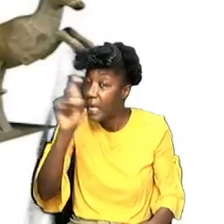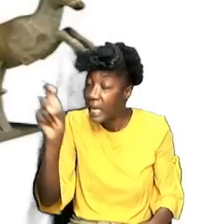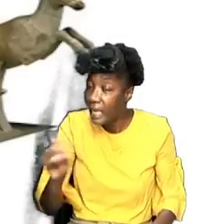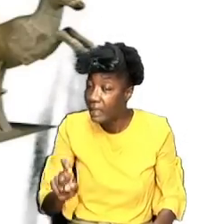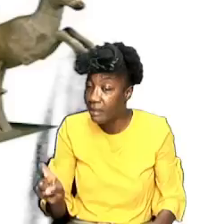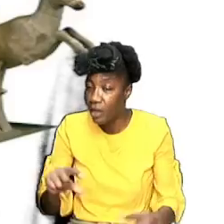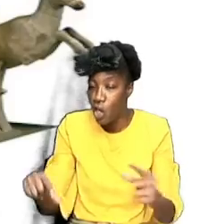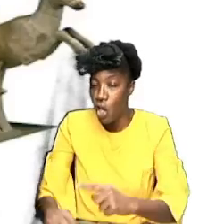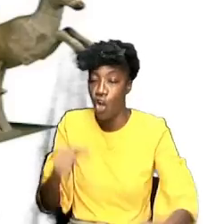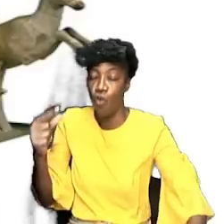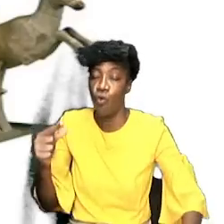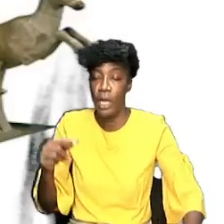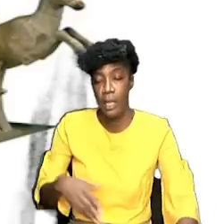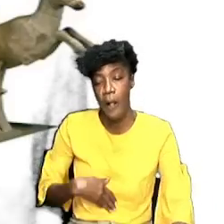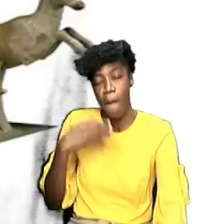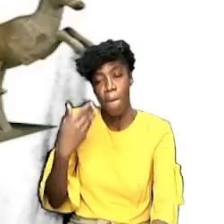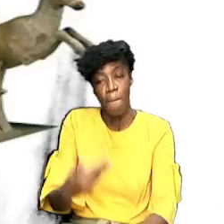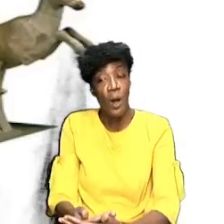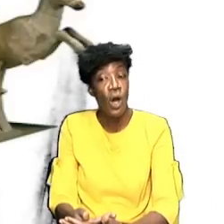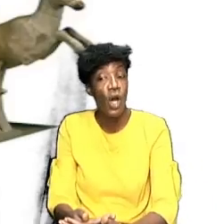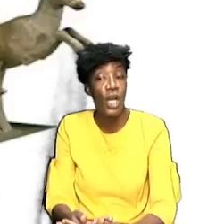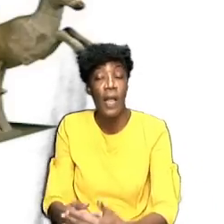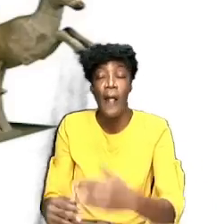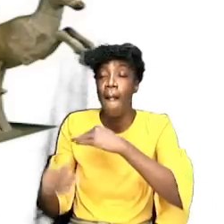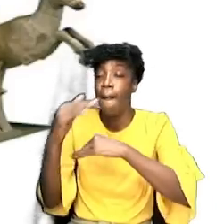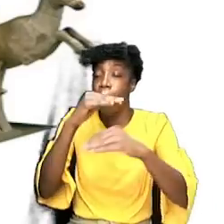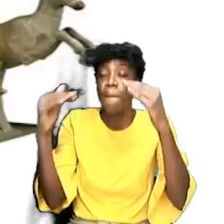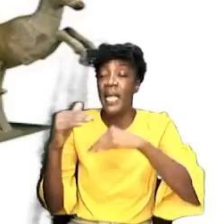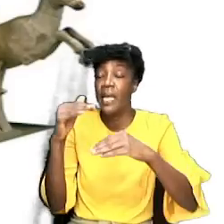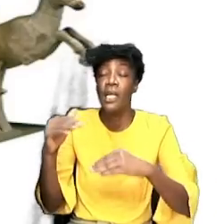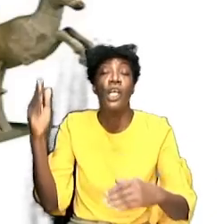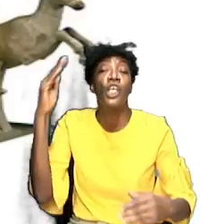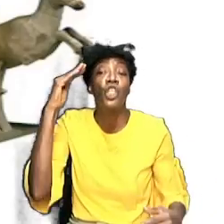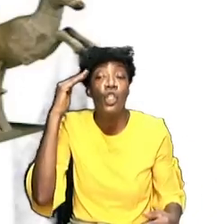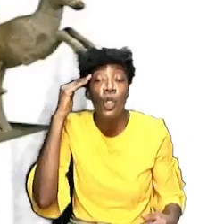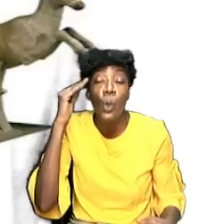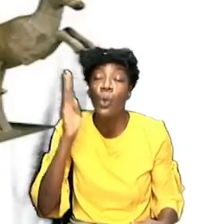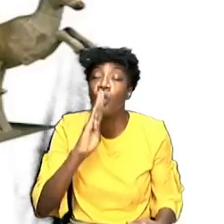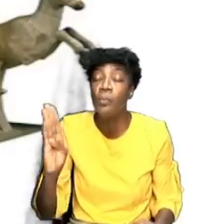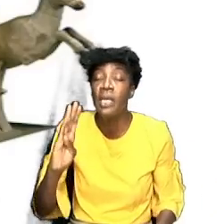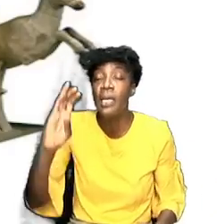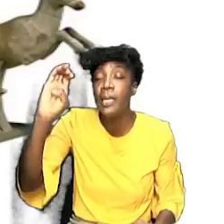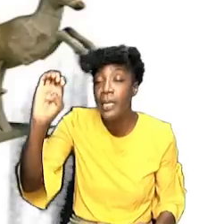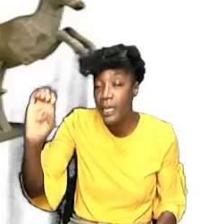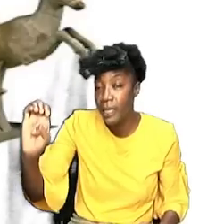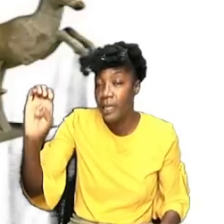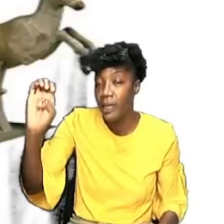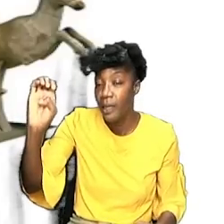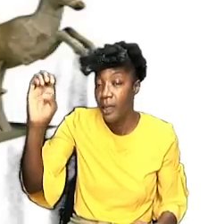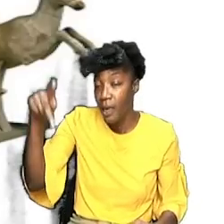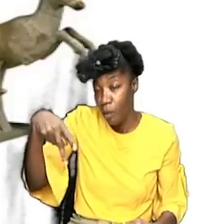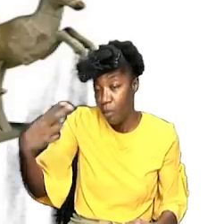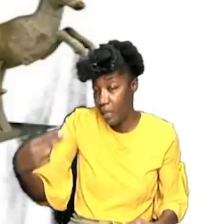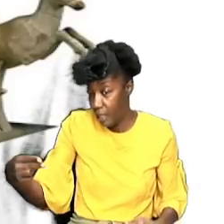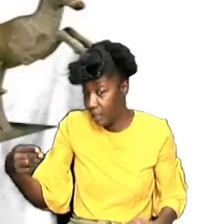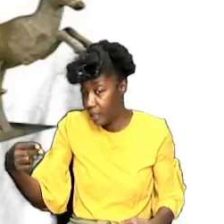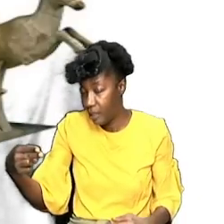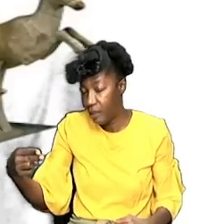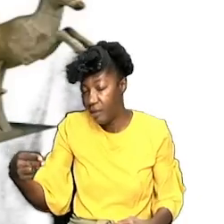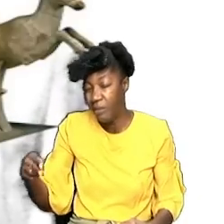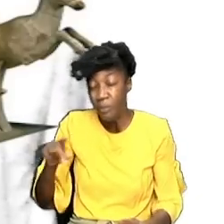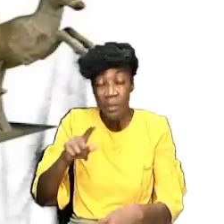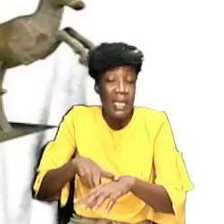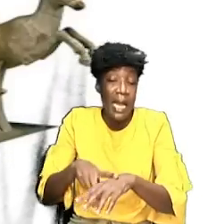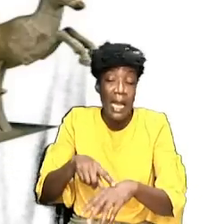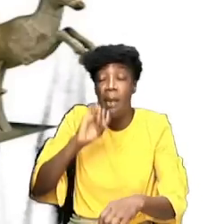the city that we know to be Ephesus, that existed during the time of the apostles, that existed during the time where John wrote